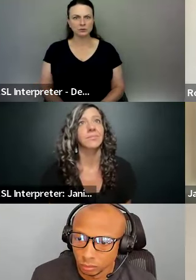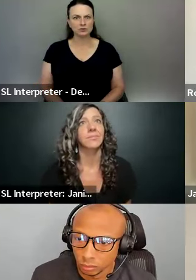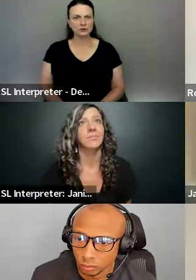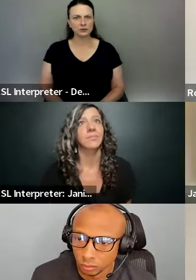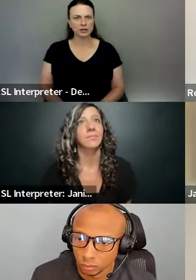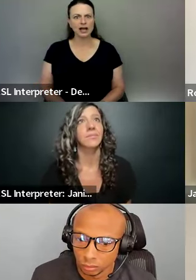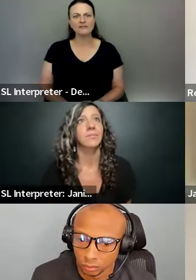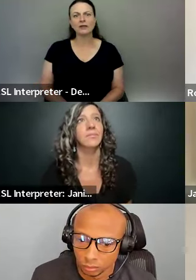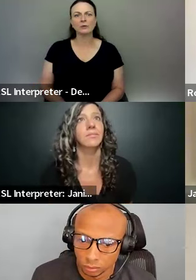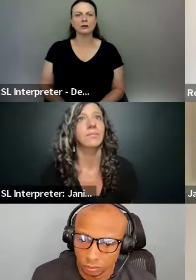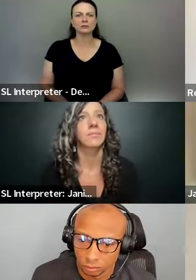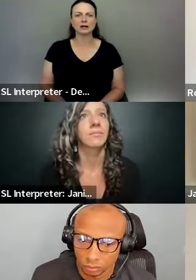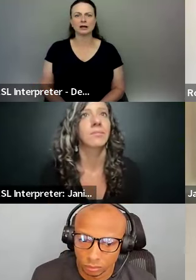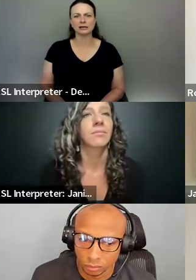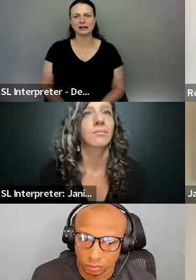Who was first?